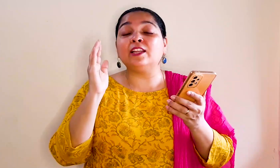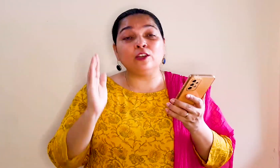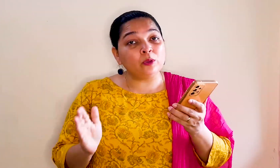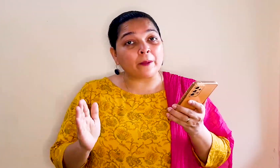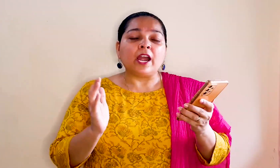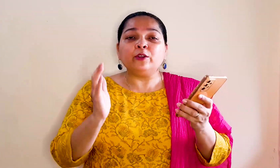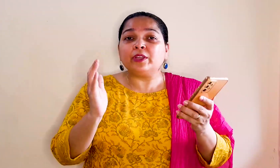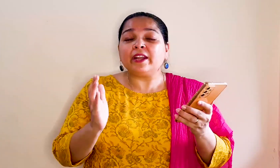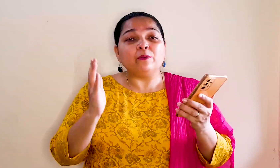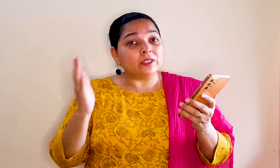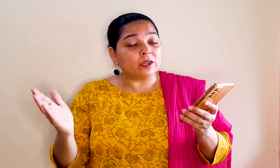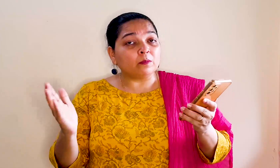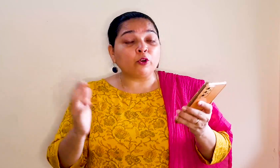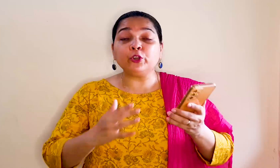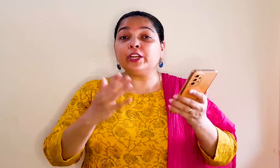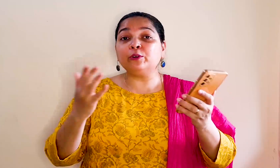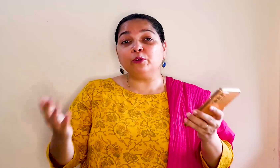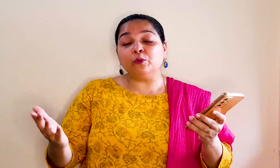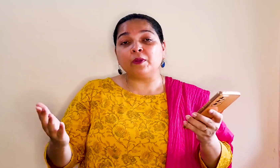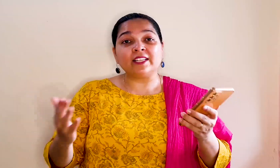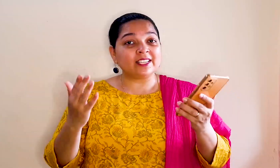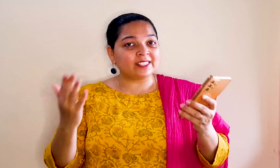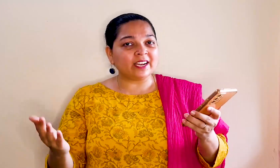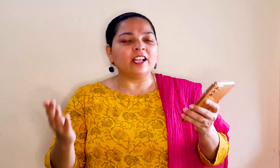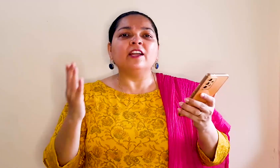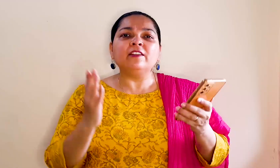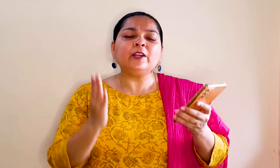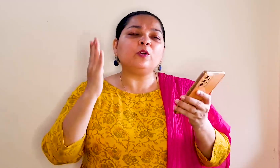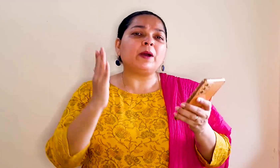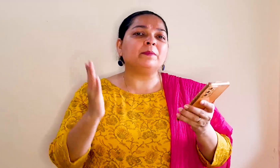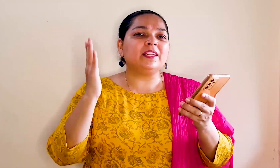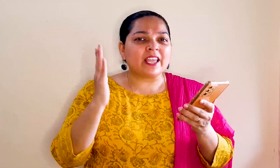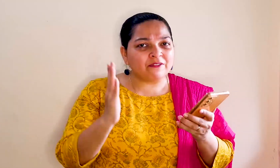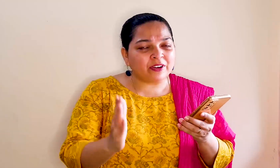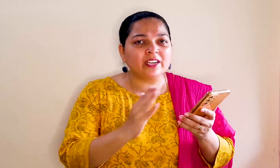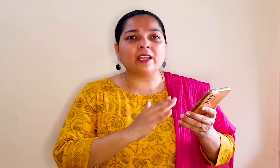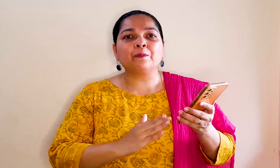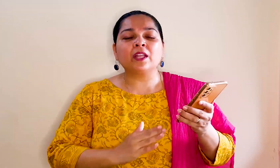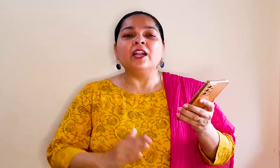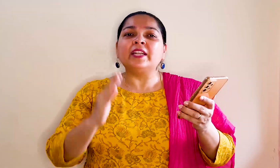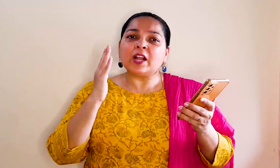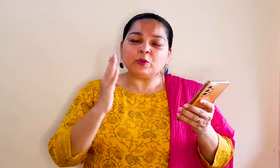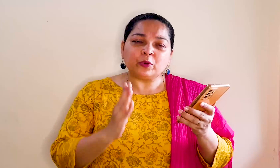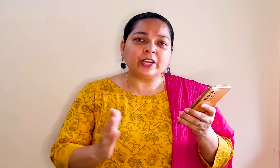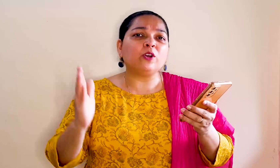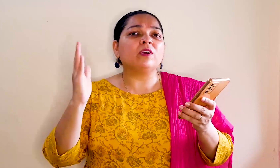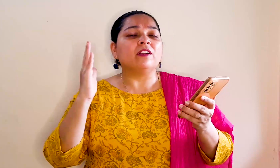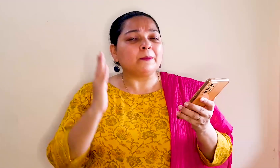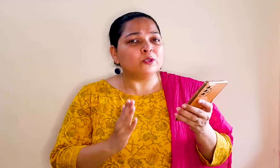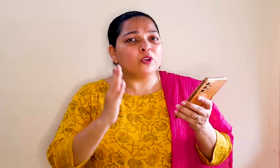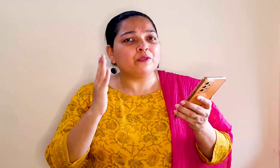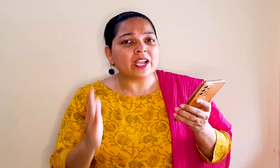thing. Hallelujah. And to get wisdom, what you need to do? As I said, read your Bible every day. Take out to read